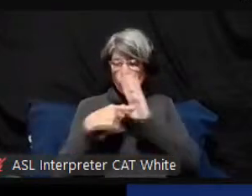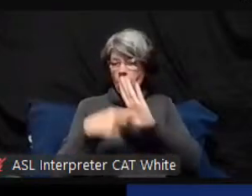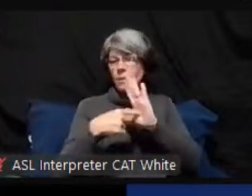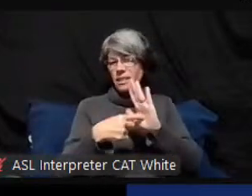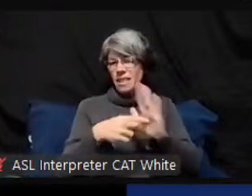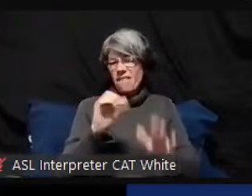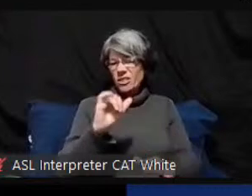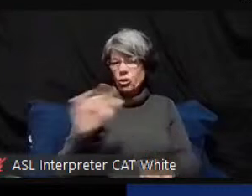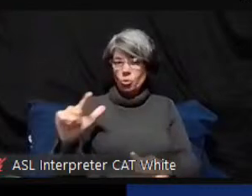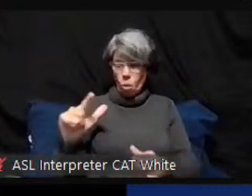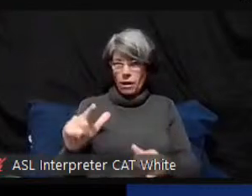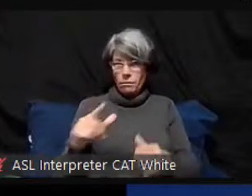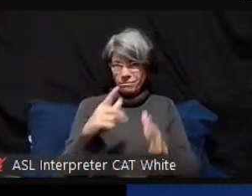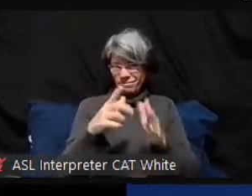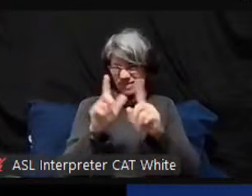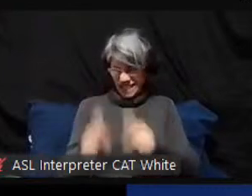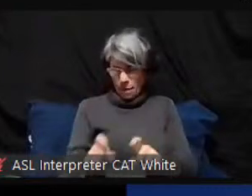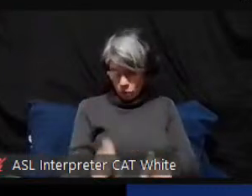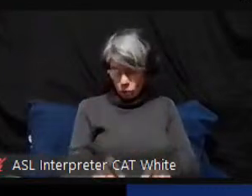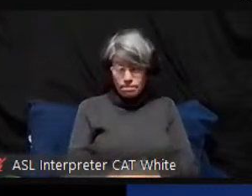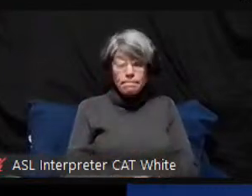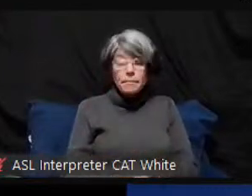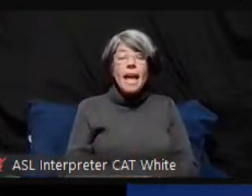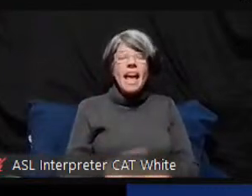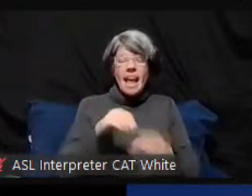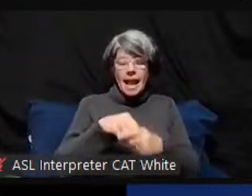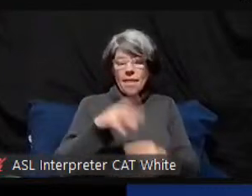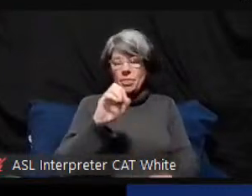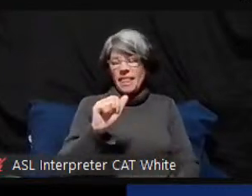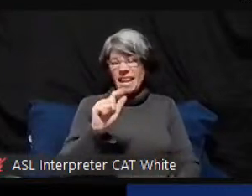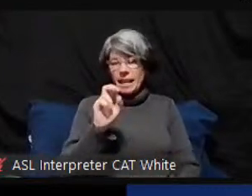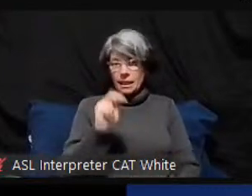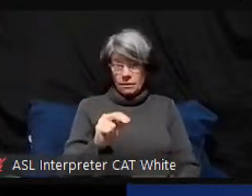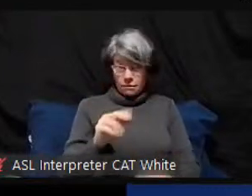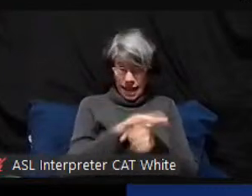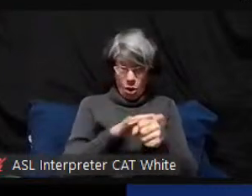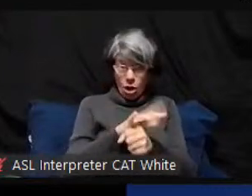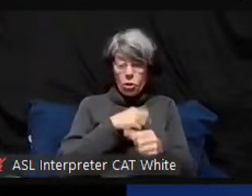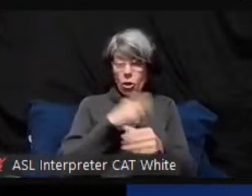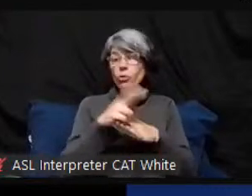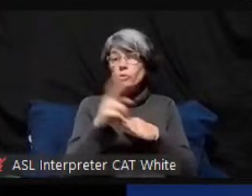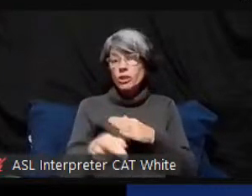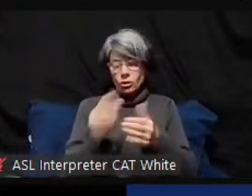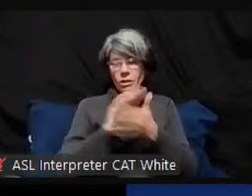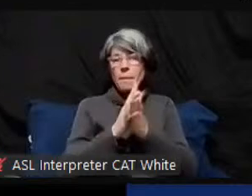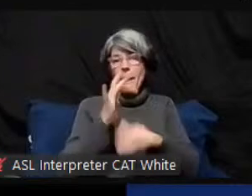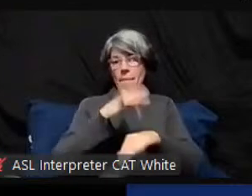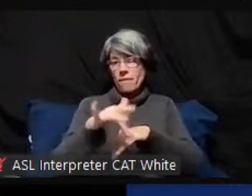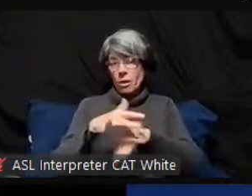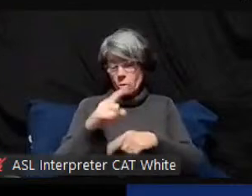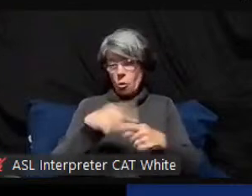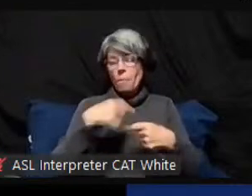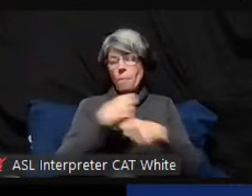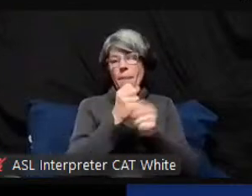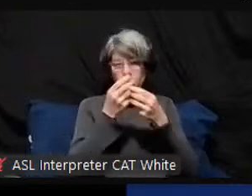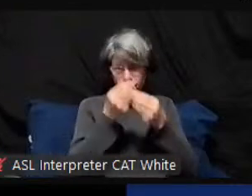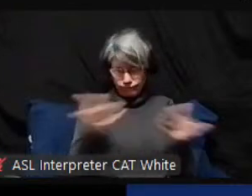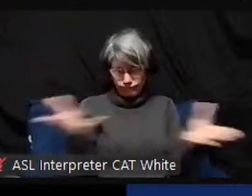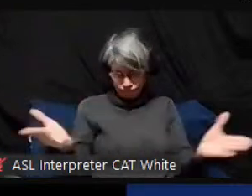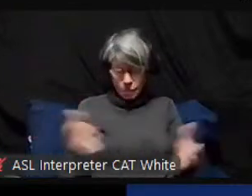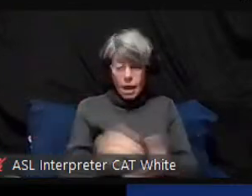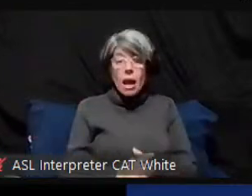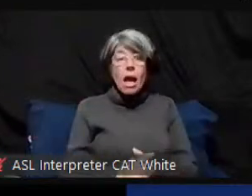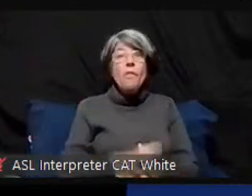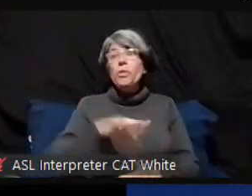soil sampling in the Eaton area, and those results, as they become available, will be made public. The other place to go